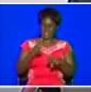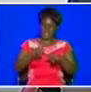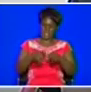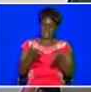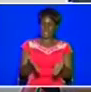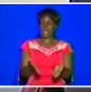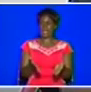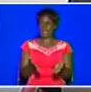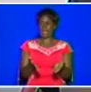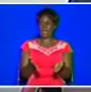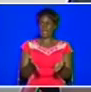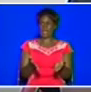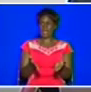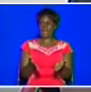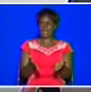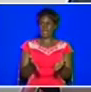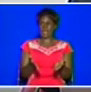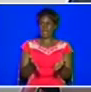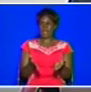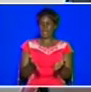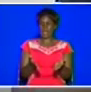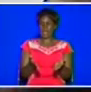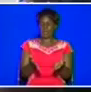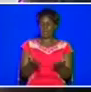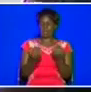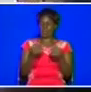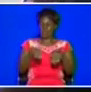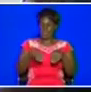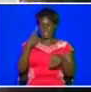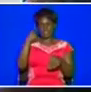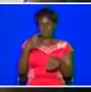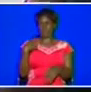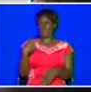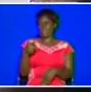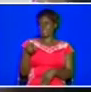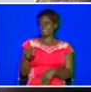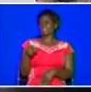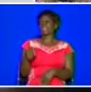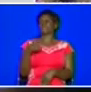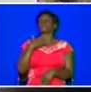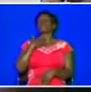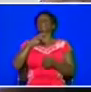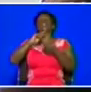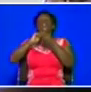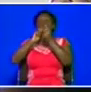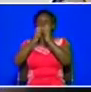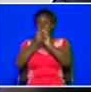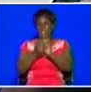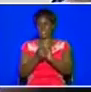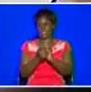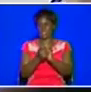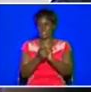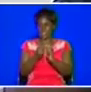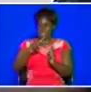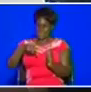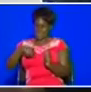with a bowl, waiting for that wealth to trickle down. And we have said that's the paradigm we are changing. We have said